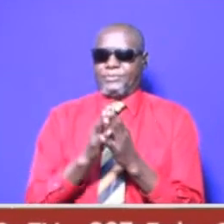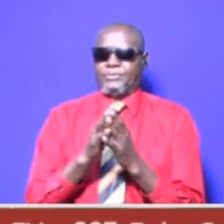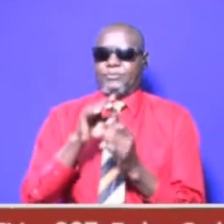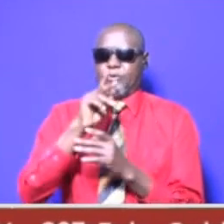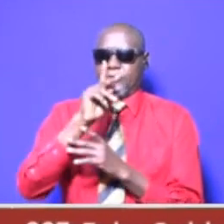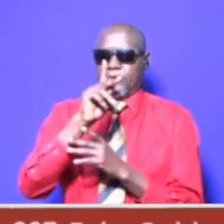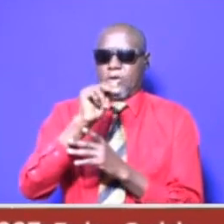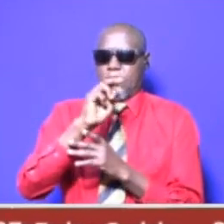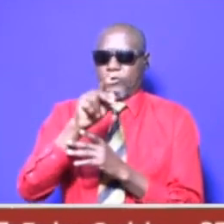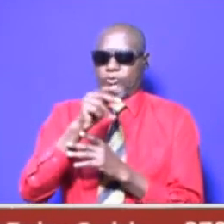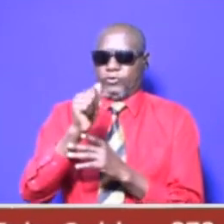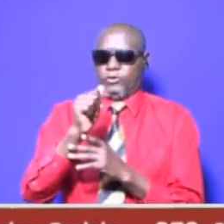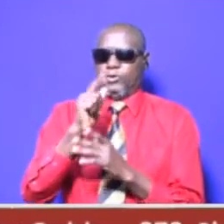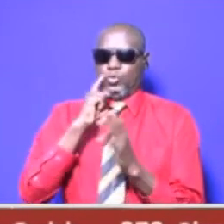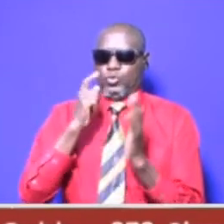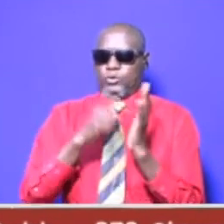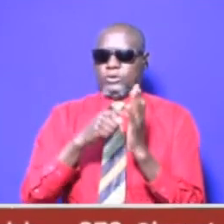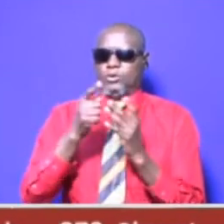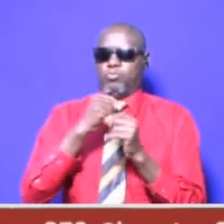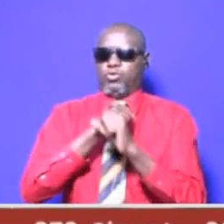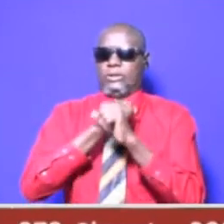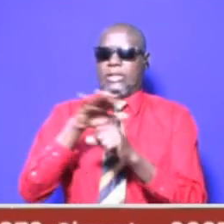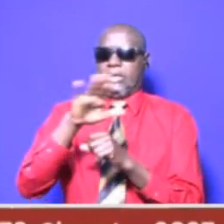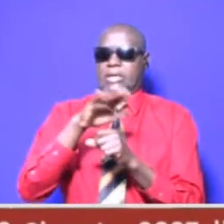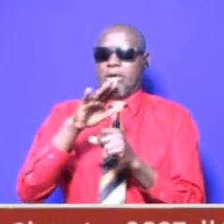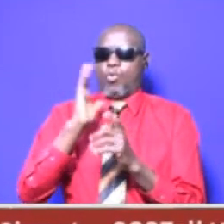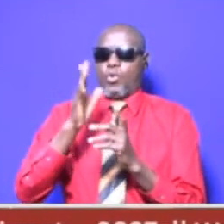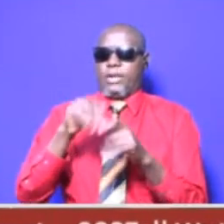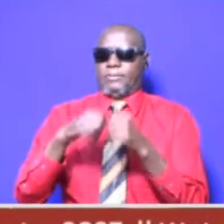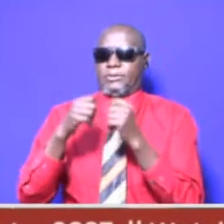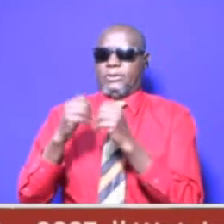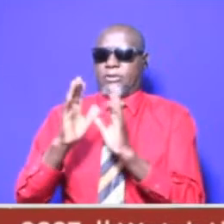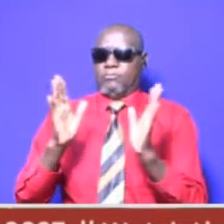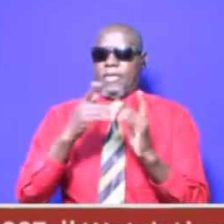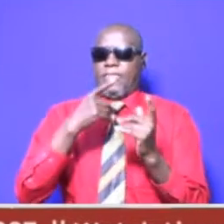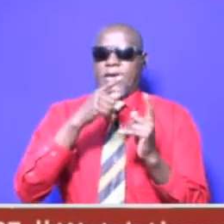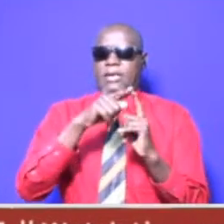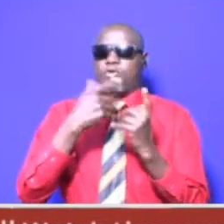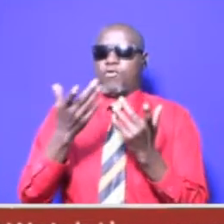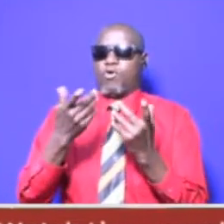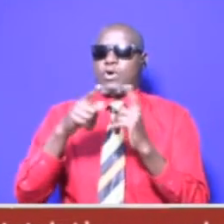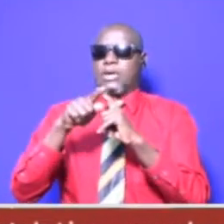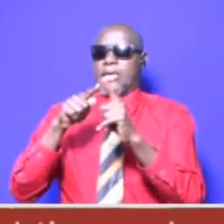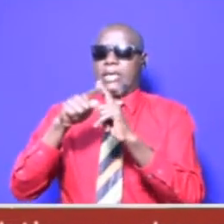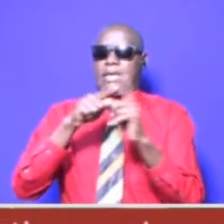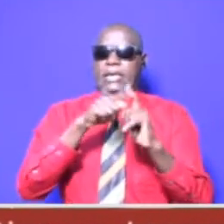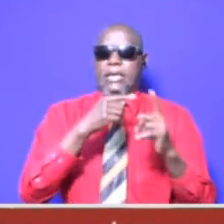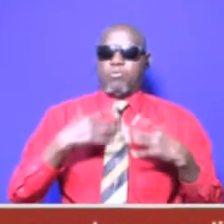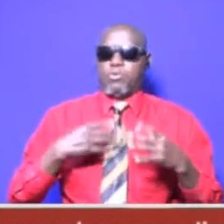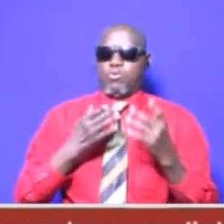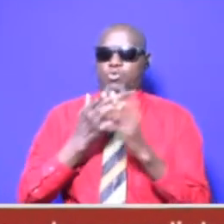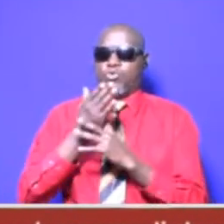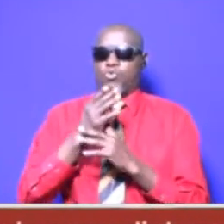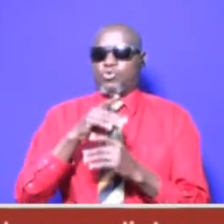that protected areas will not be breached, while promising that extrajudicial killings will not be tolerated during